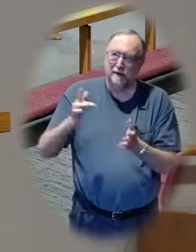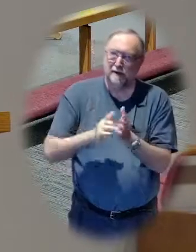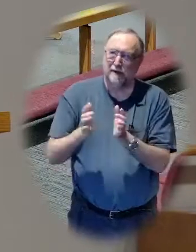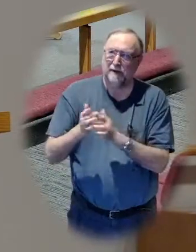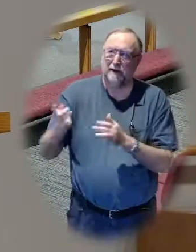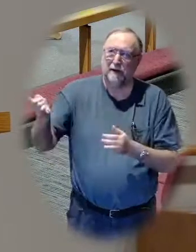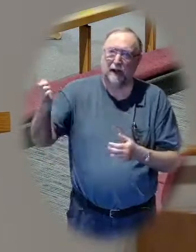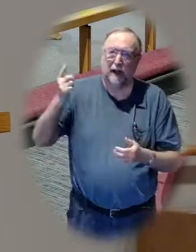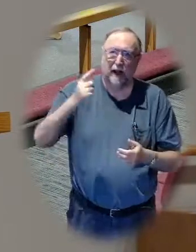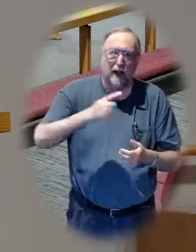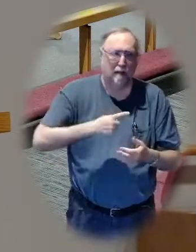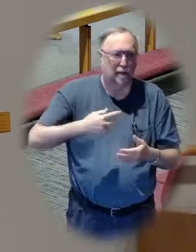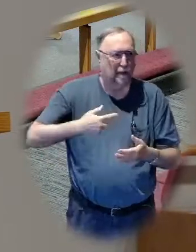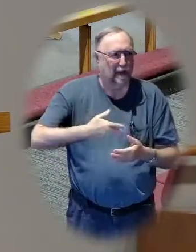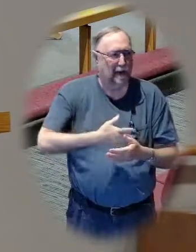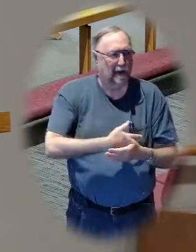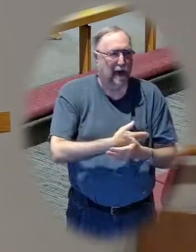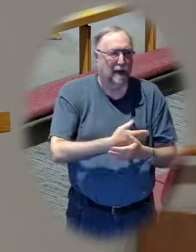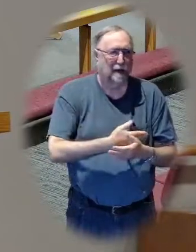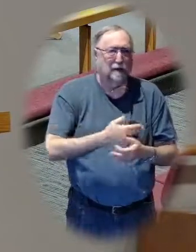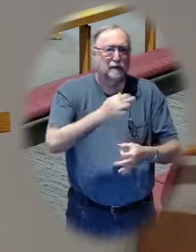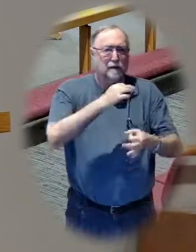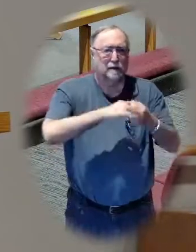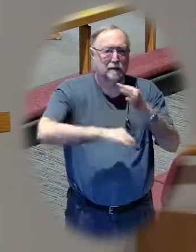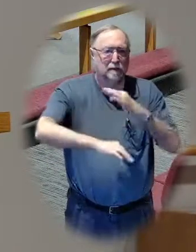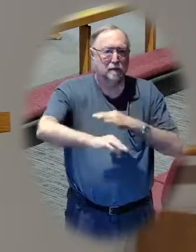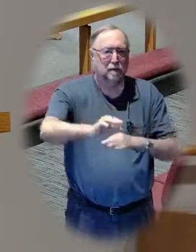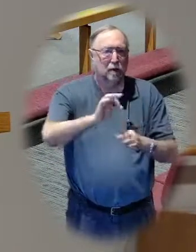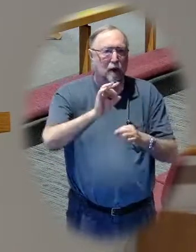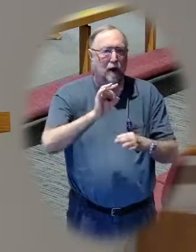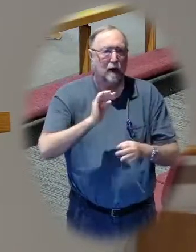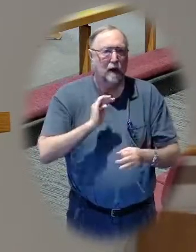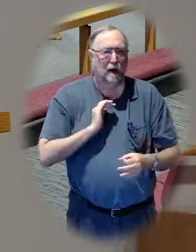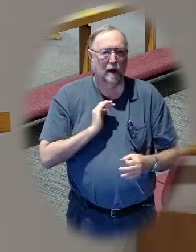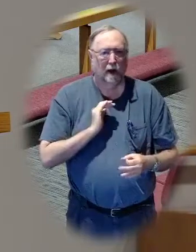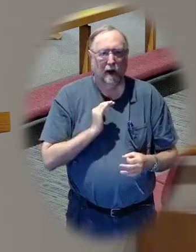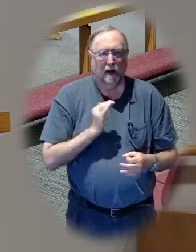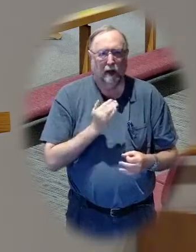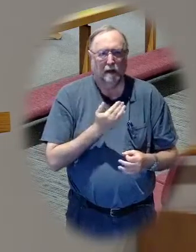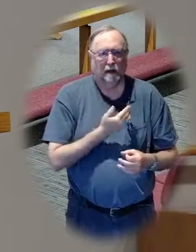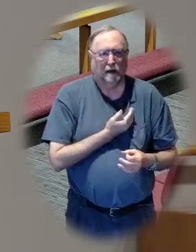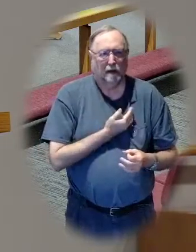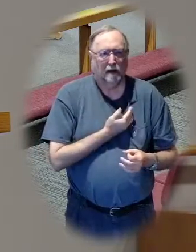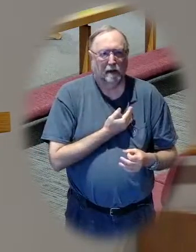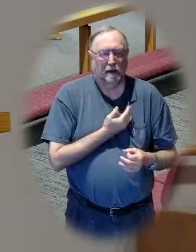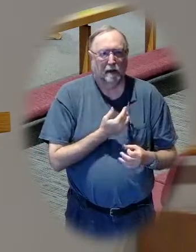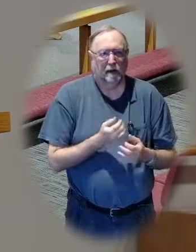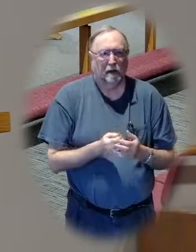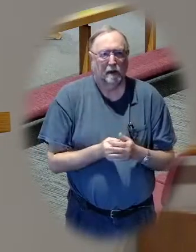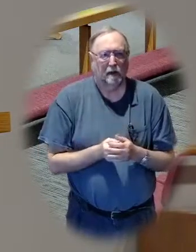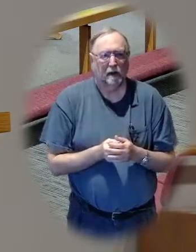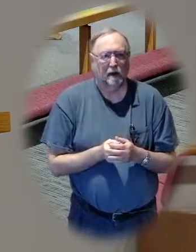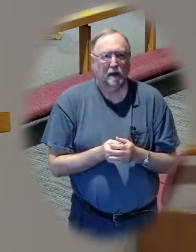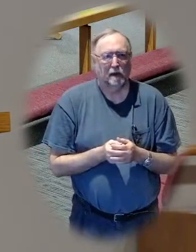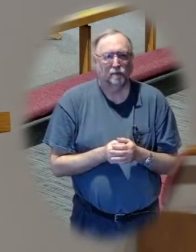Lamb who was given in our place. And speaking of parties,